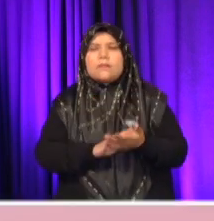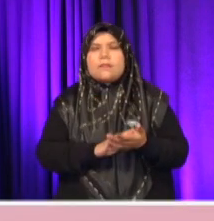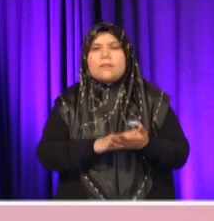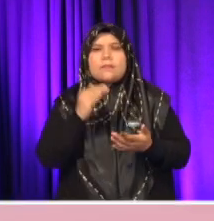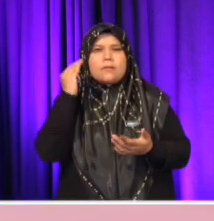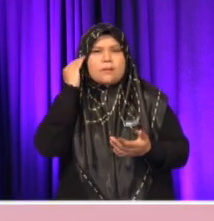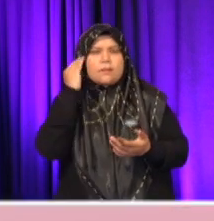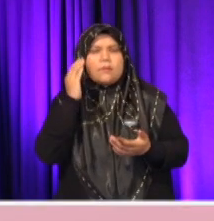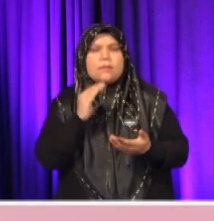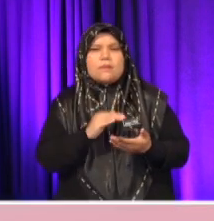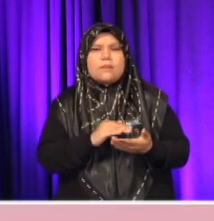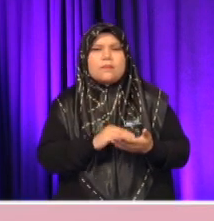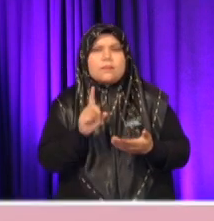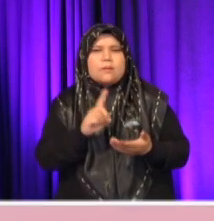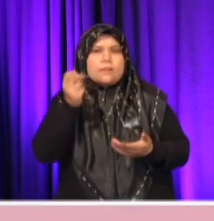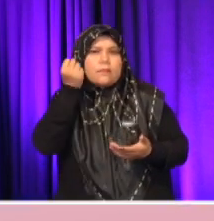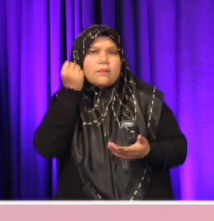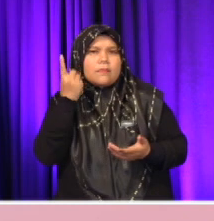and then again, understand